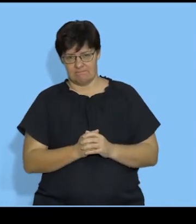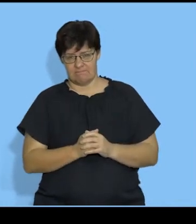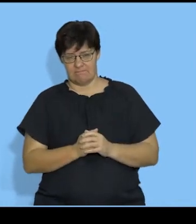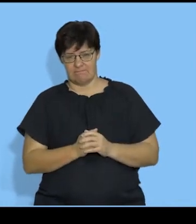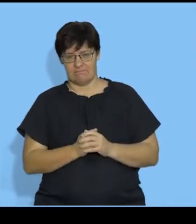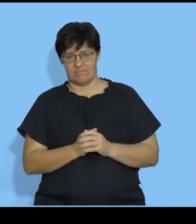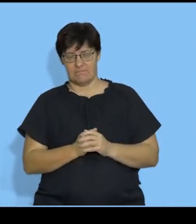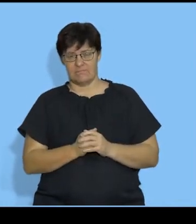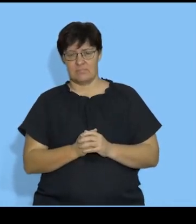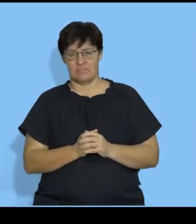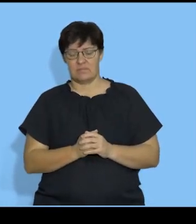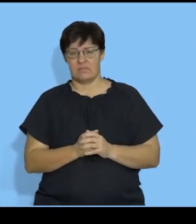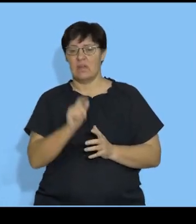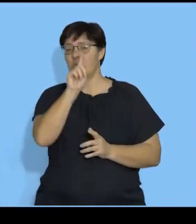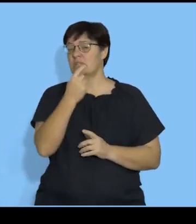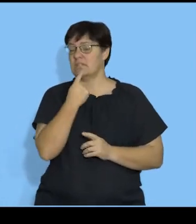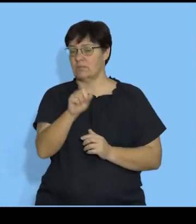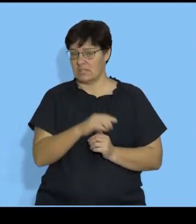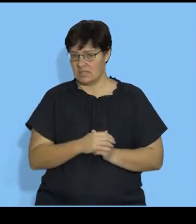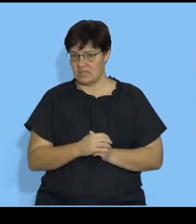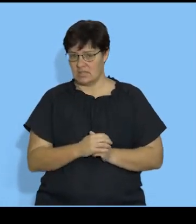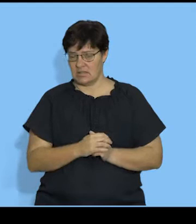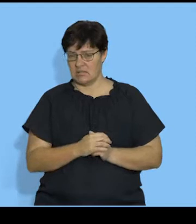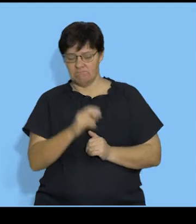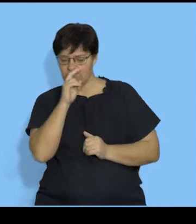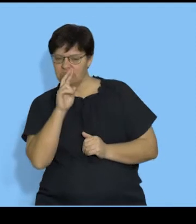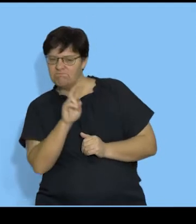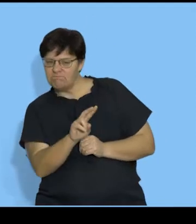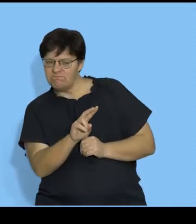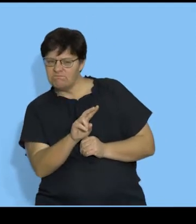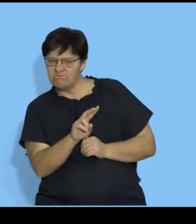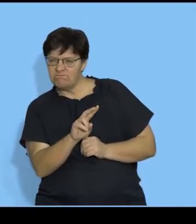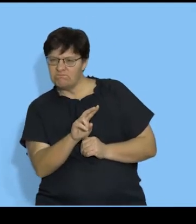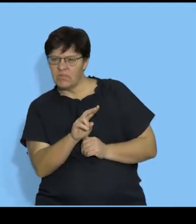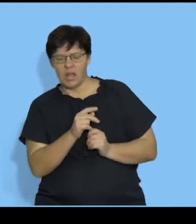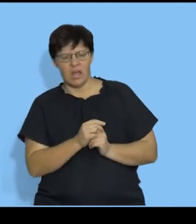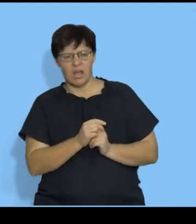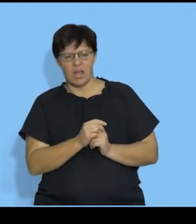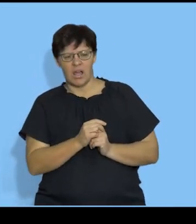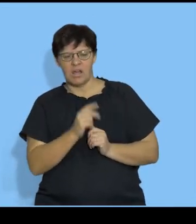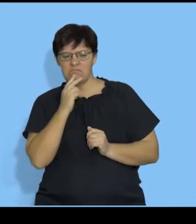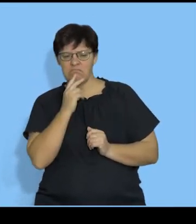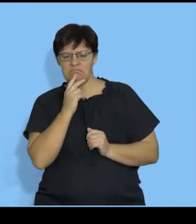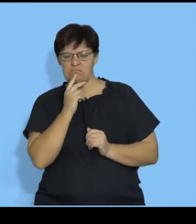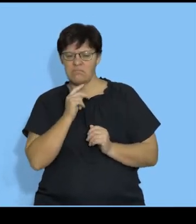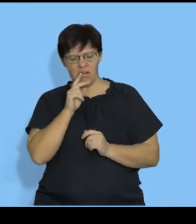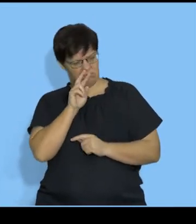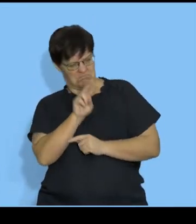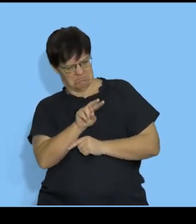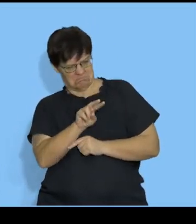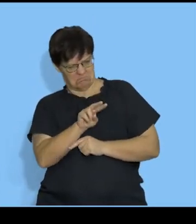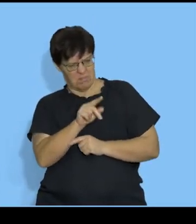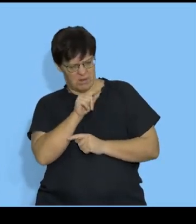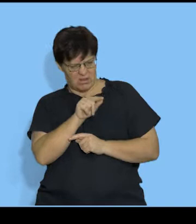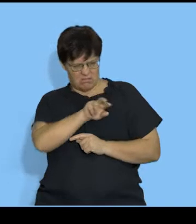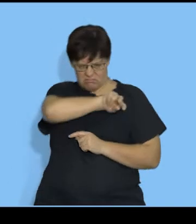today. The question says, have you ever looked at the same image and seen two possibilities that are both